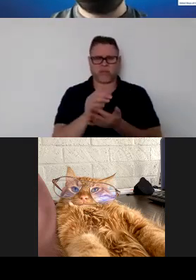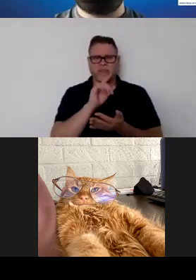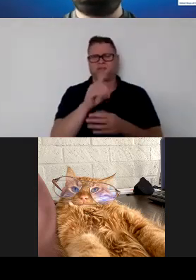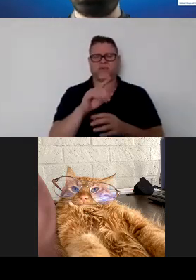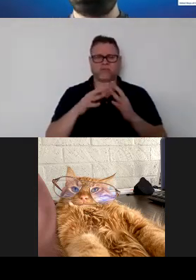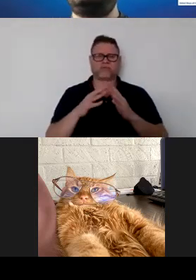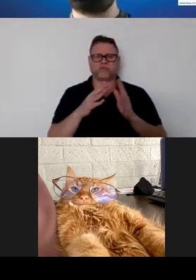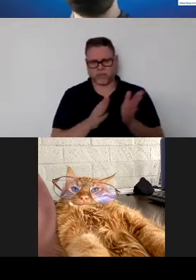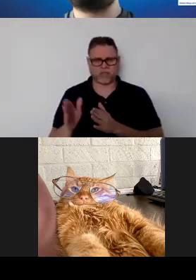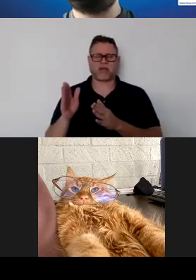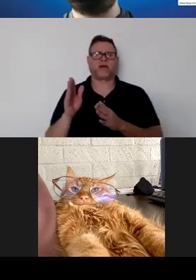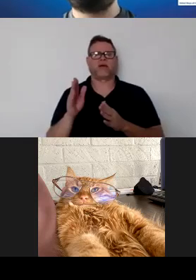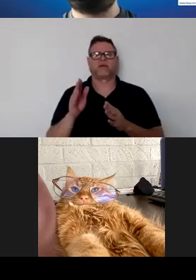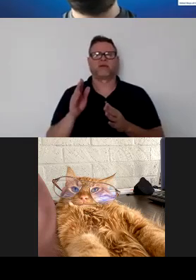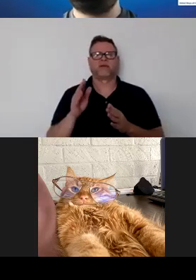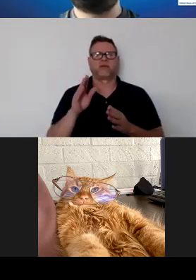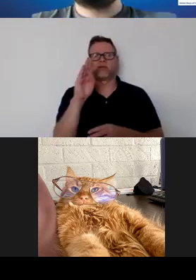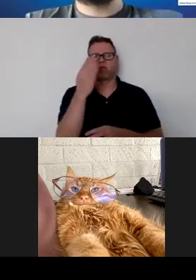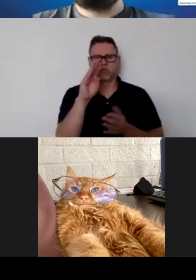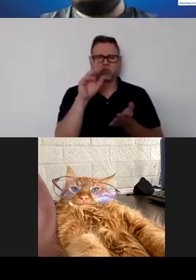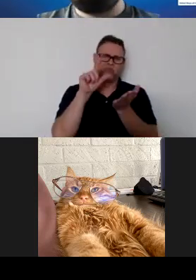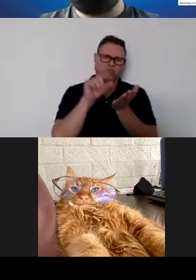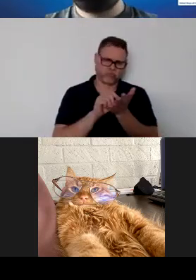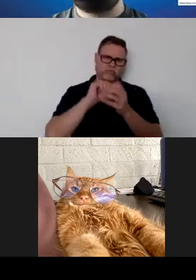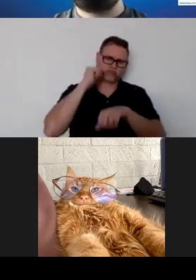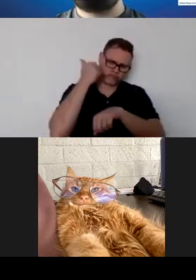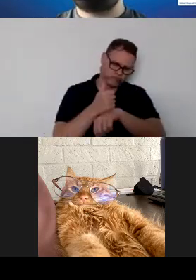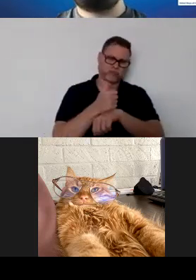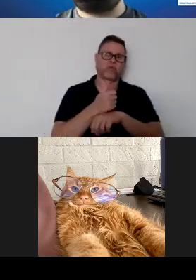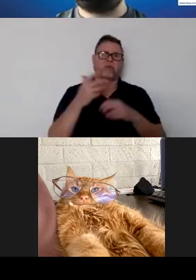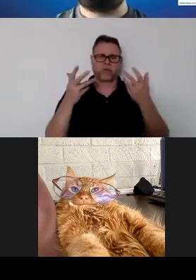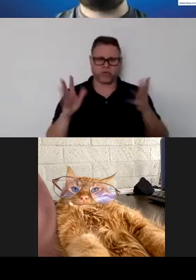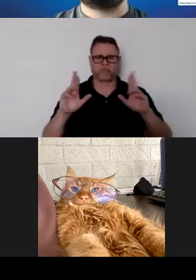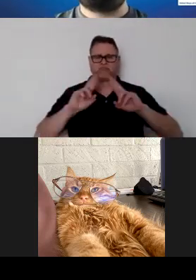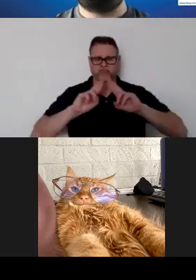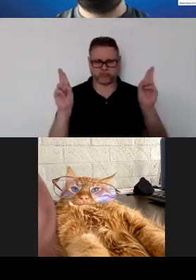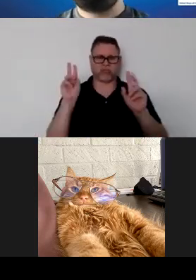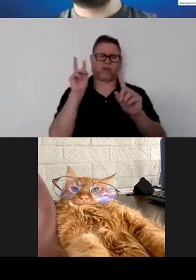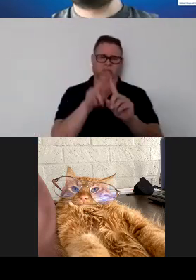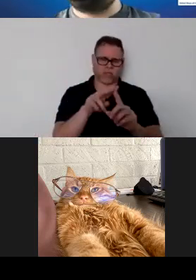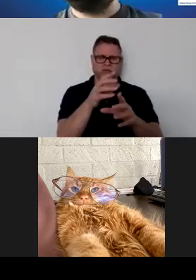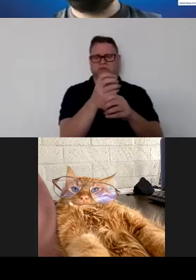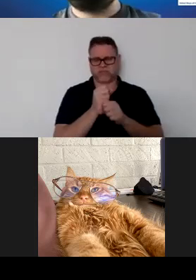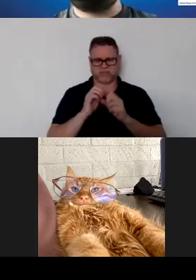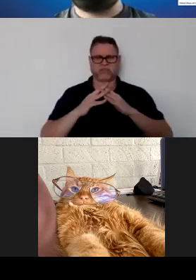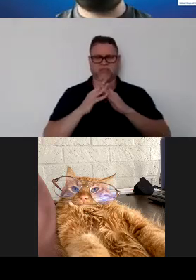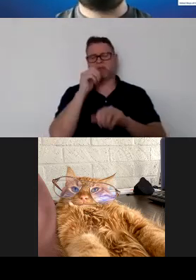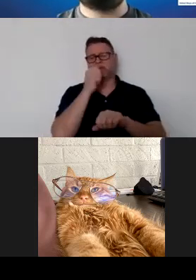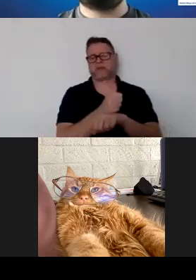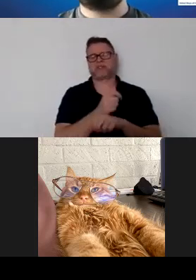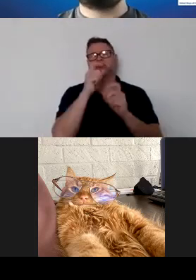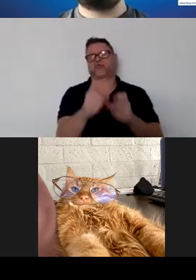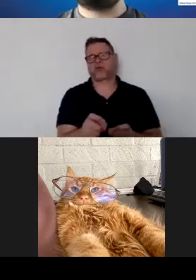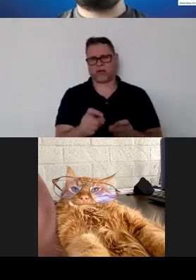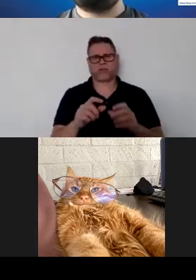that that blueprint is really going to be there for when they are ready to apply for and receive implementation grants. But they're